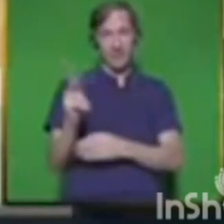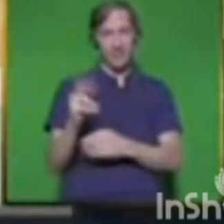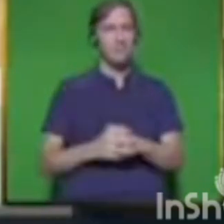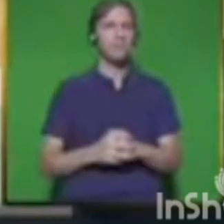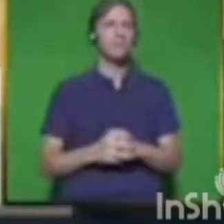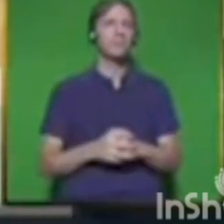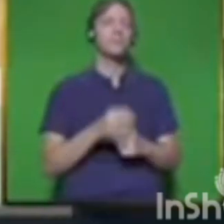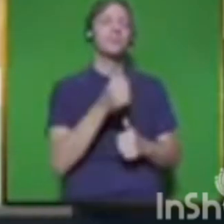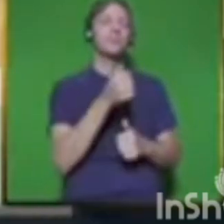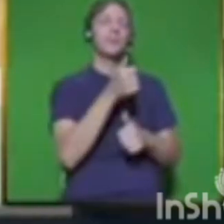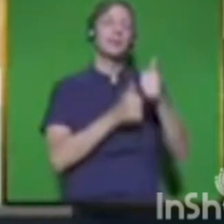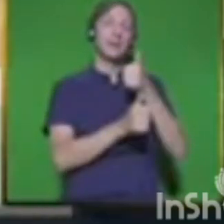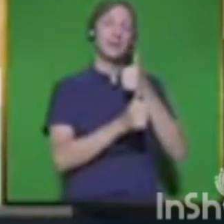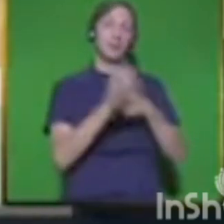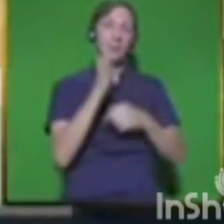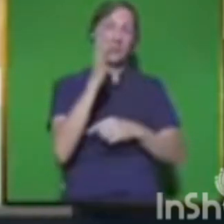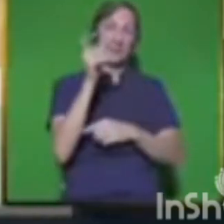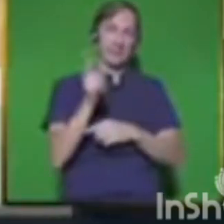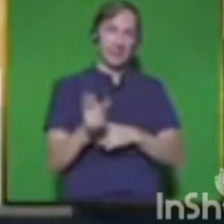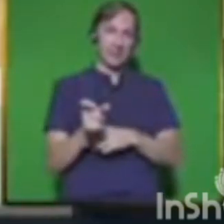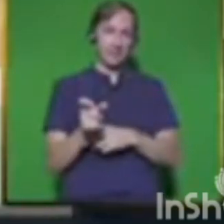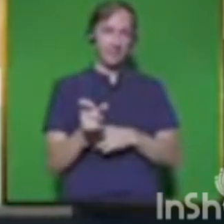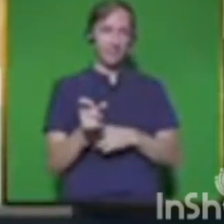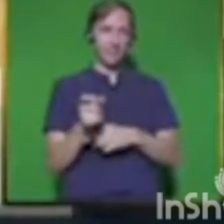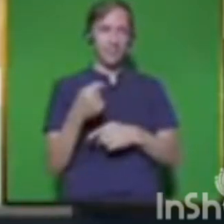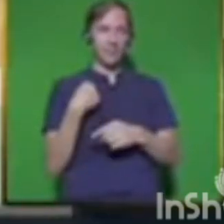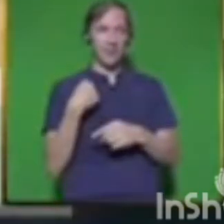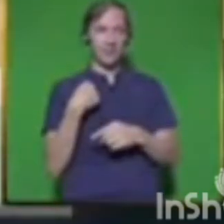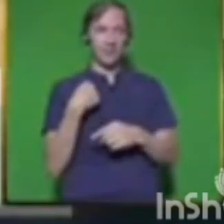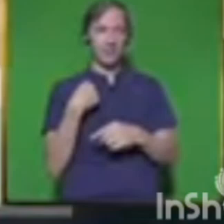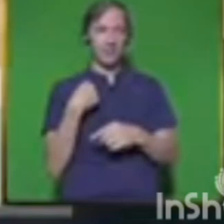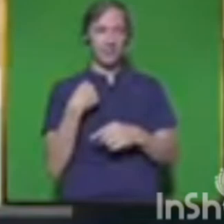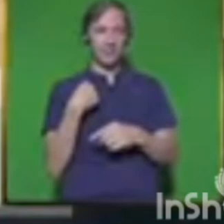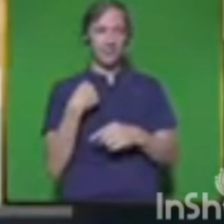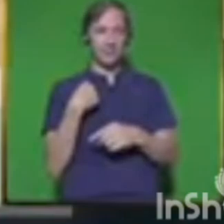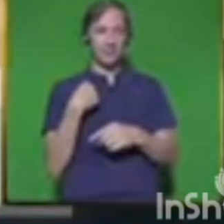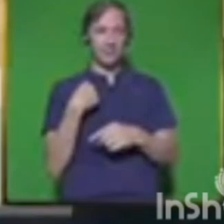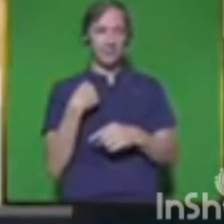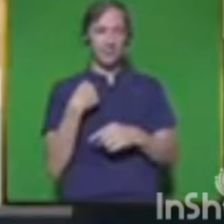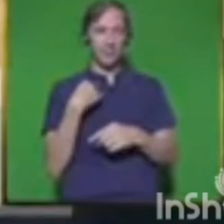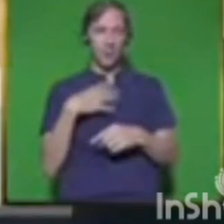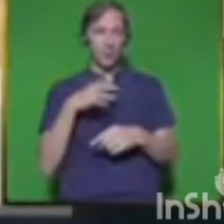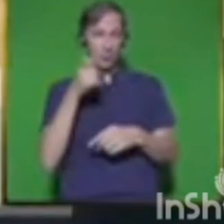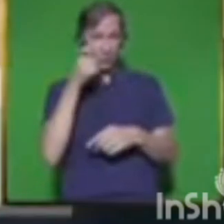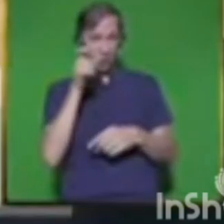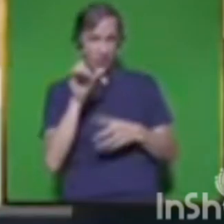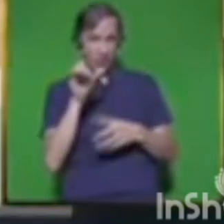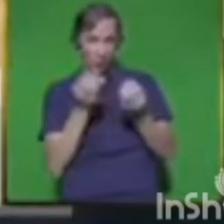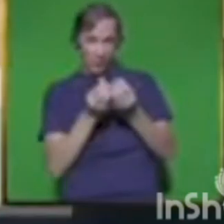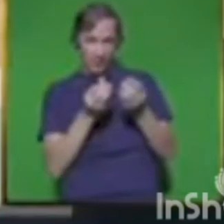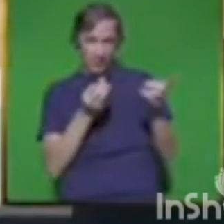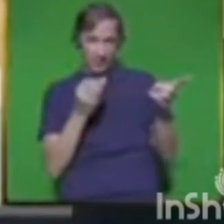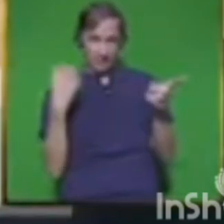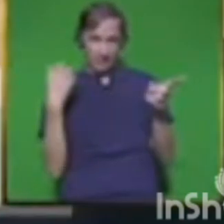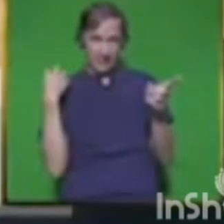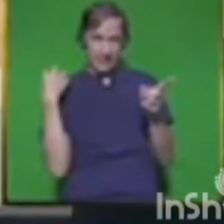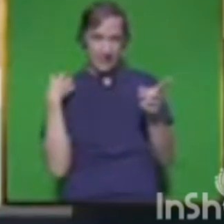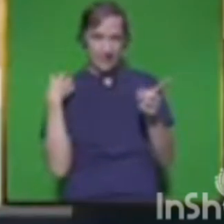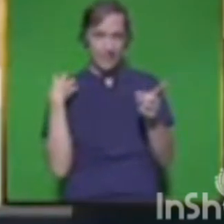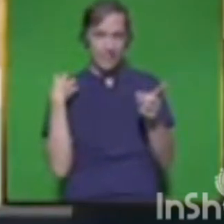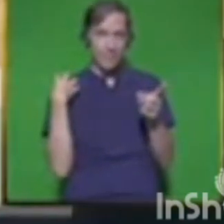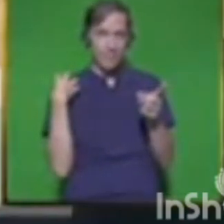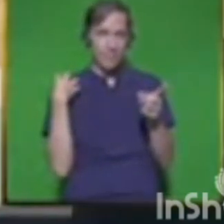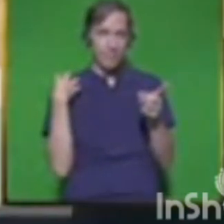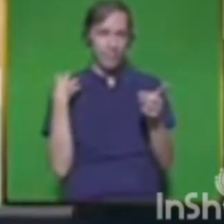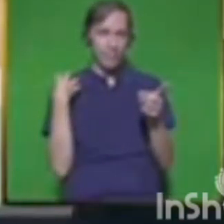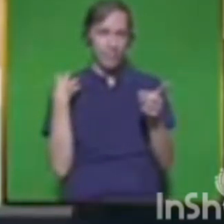Deputy Speaker, I just want to check with the minister the allegation